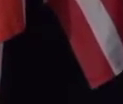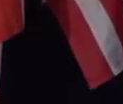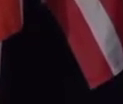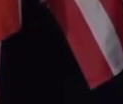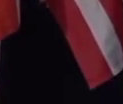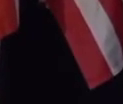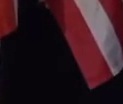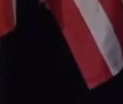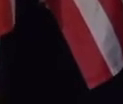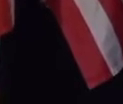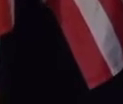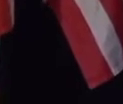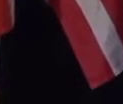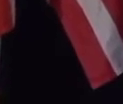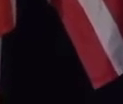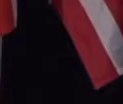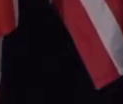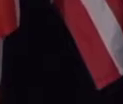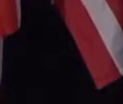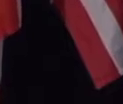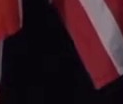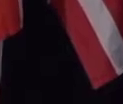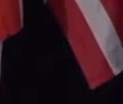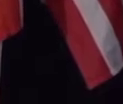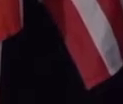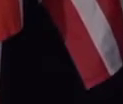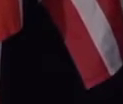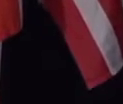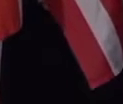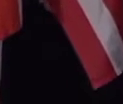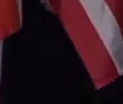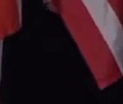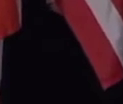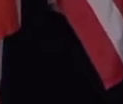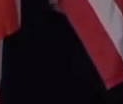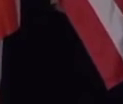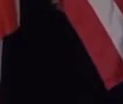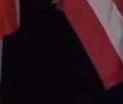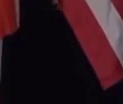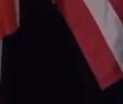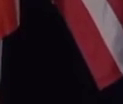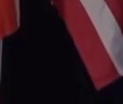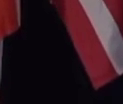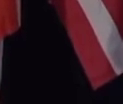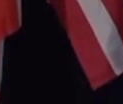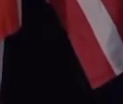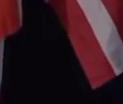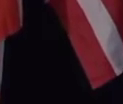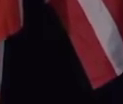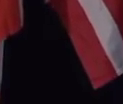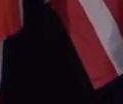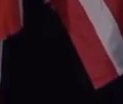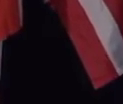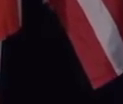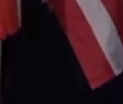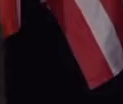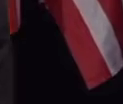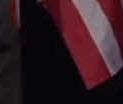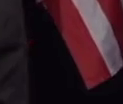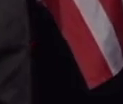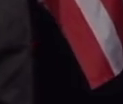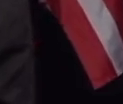know you texted, and the old man sometimes has his hands full. So I just stepped